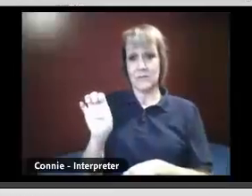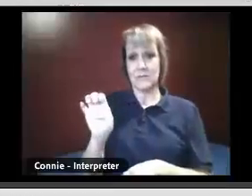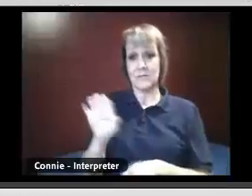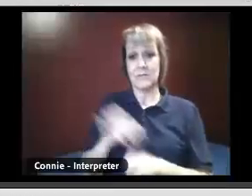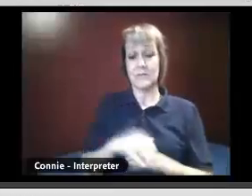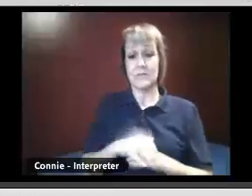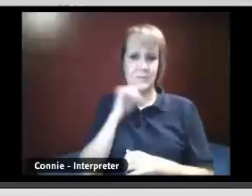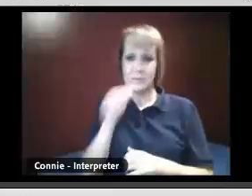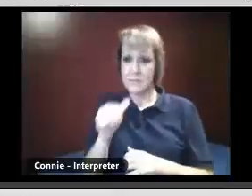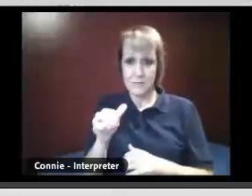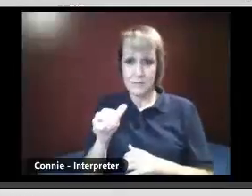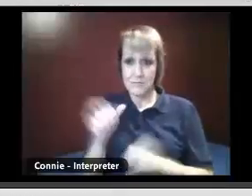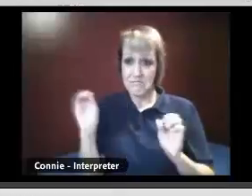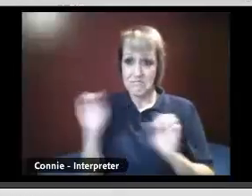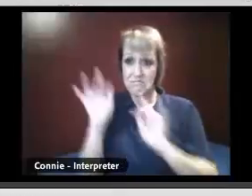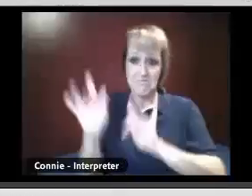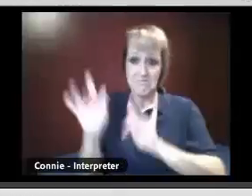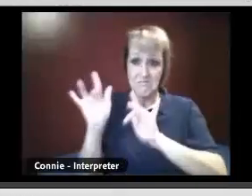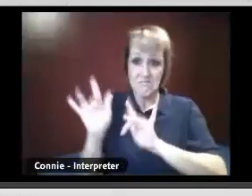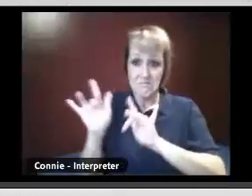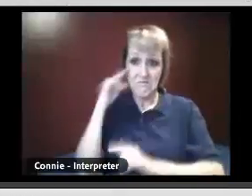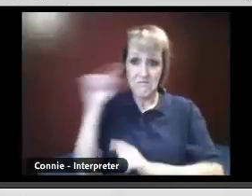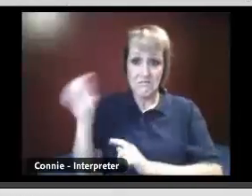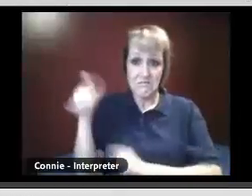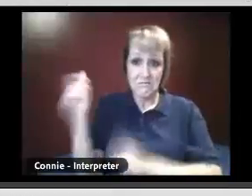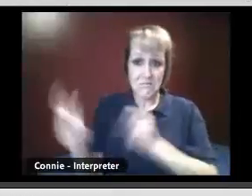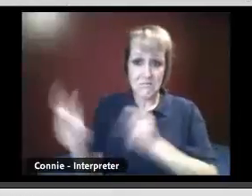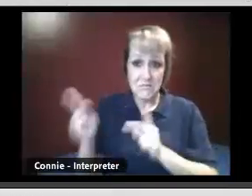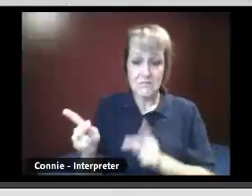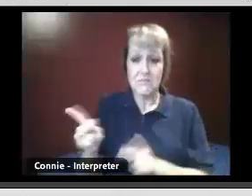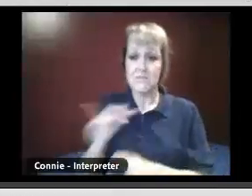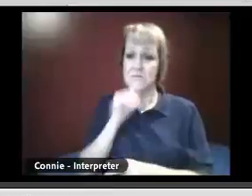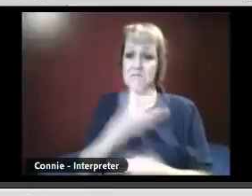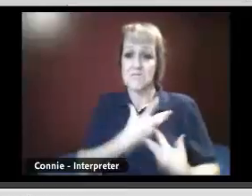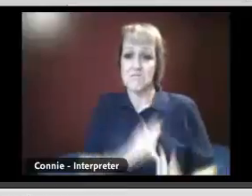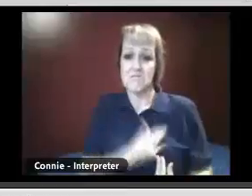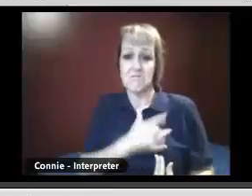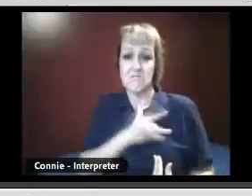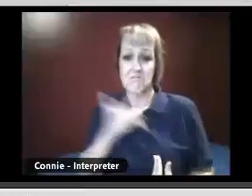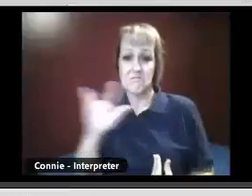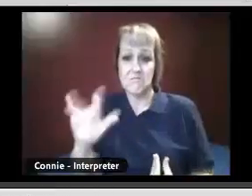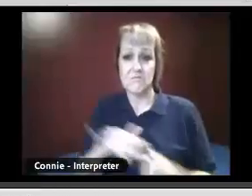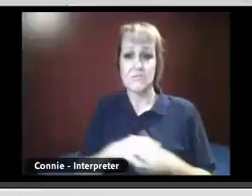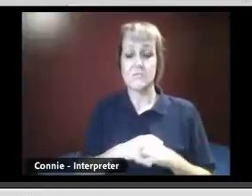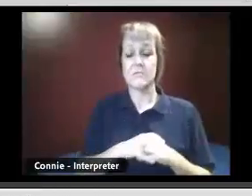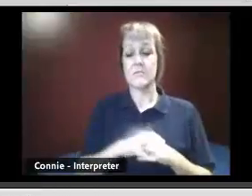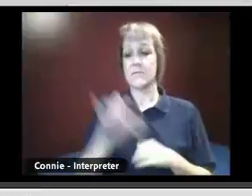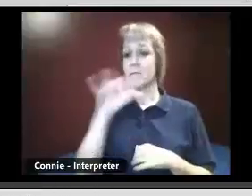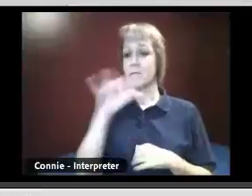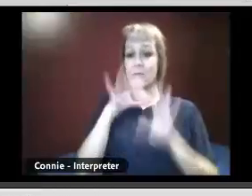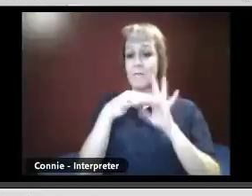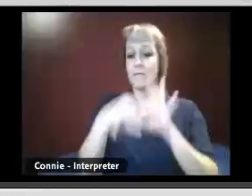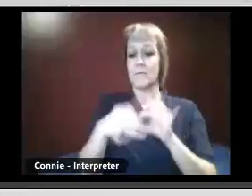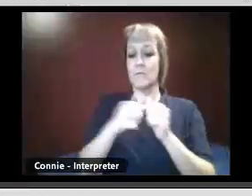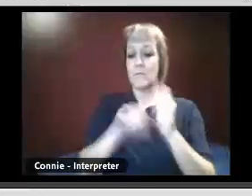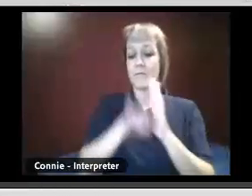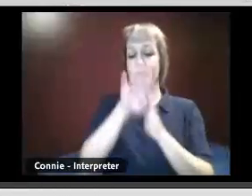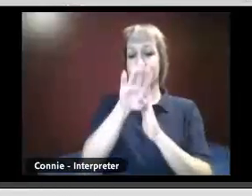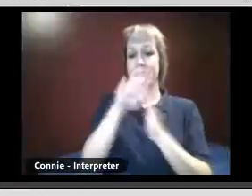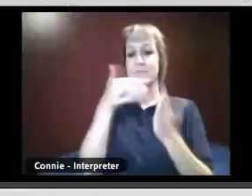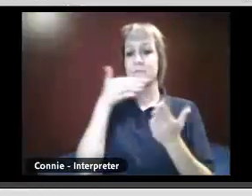doesn't have any empathy for people, if it is not built upon developing good